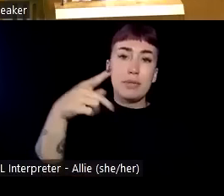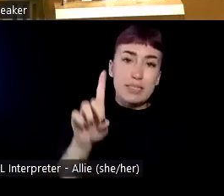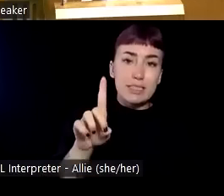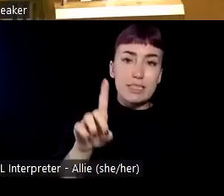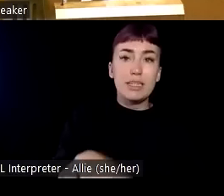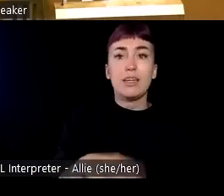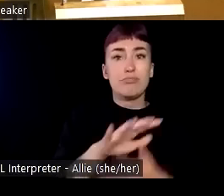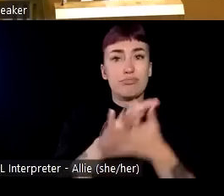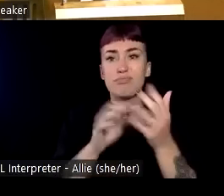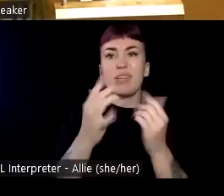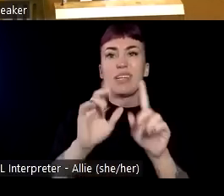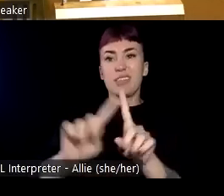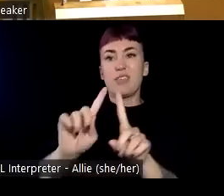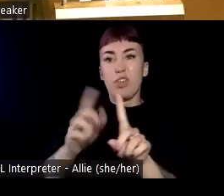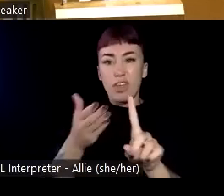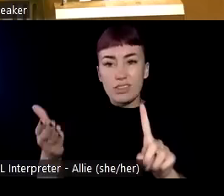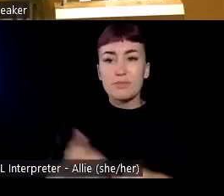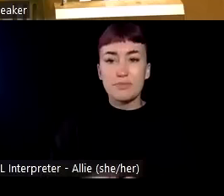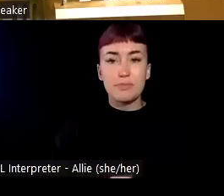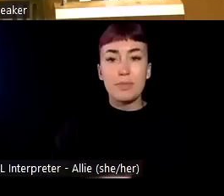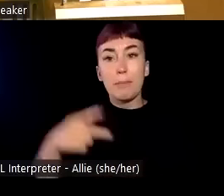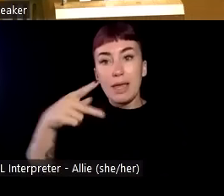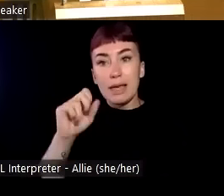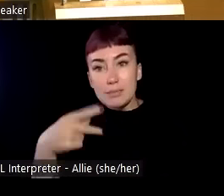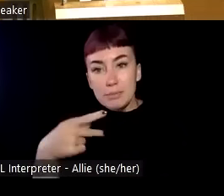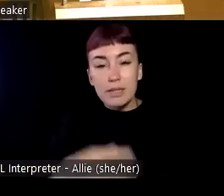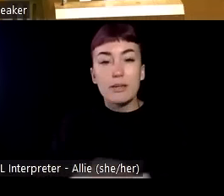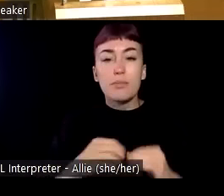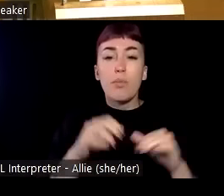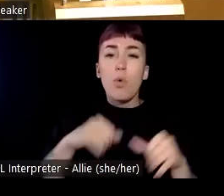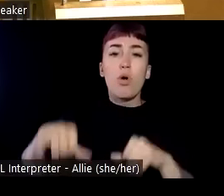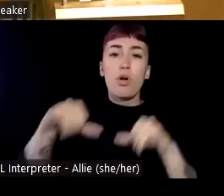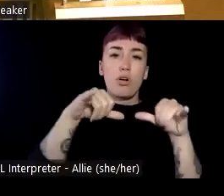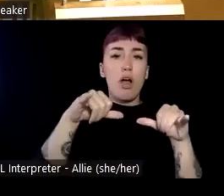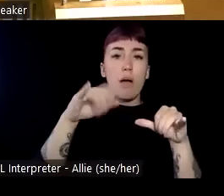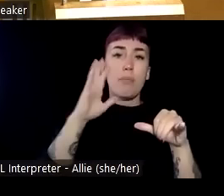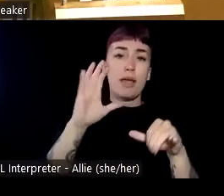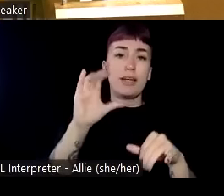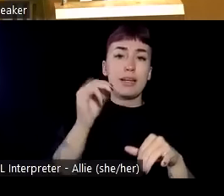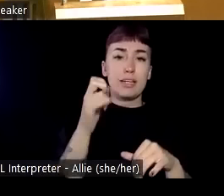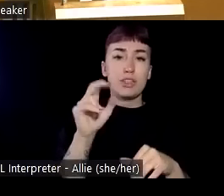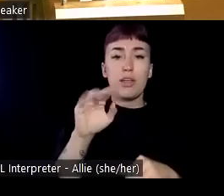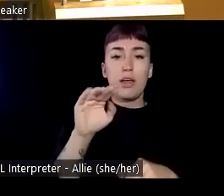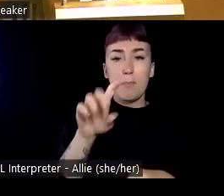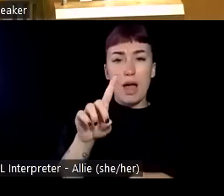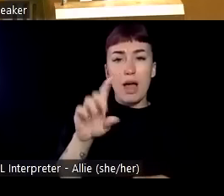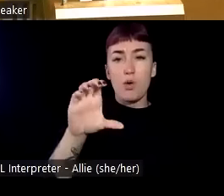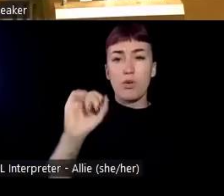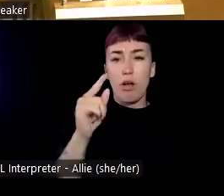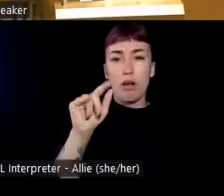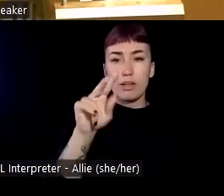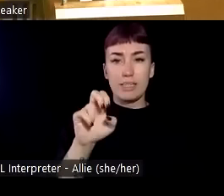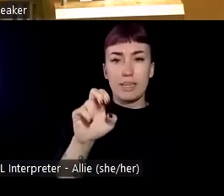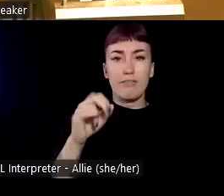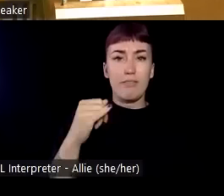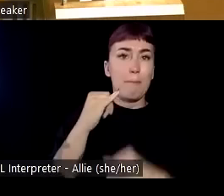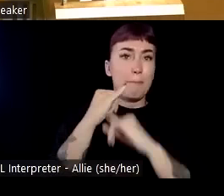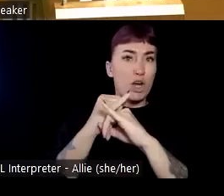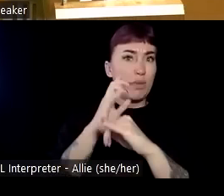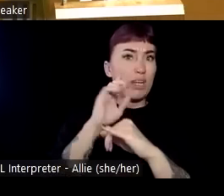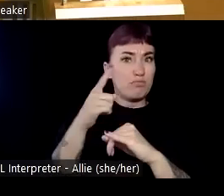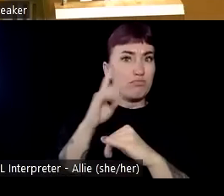of other things. More common conditions like mild cognitive impairment Only about half of those are due to Alzheimer's